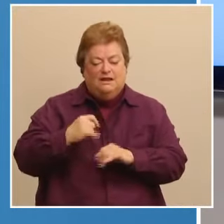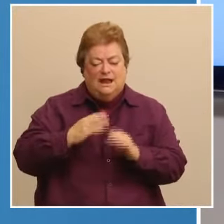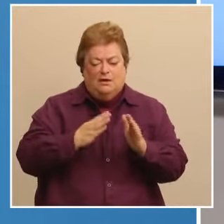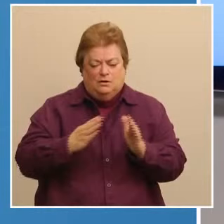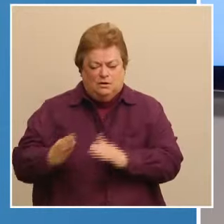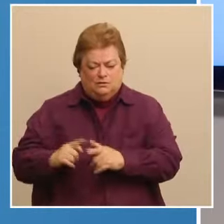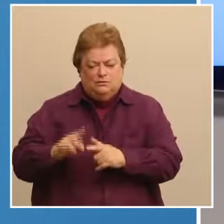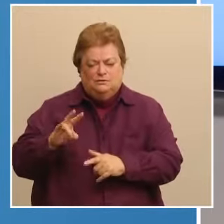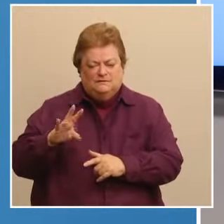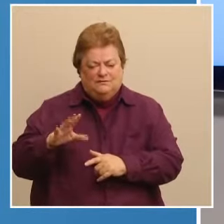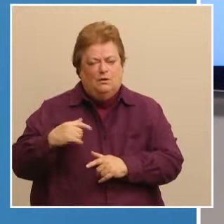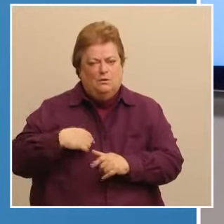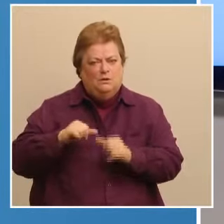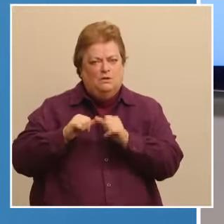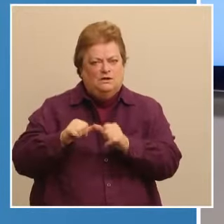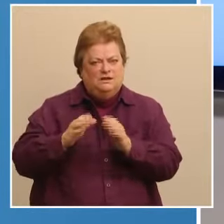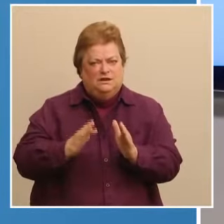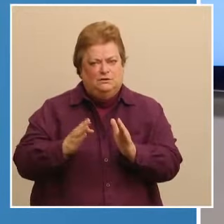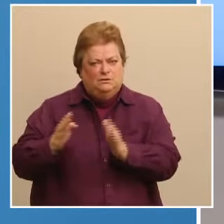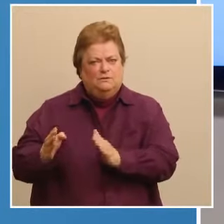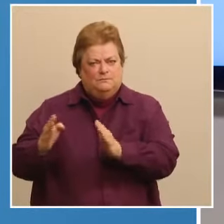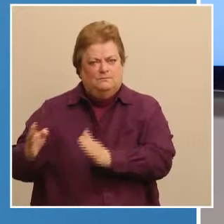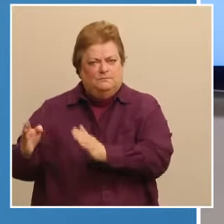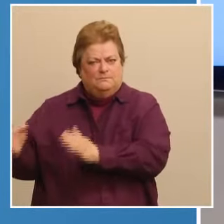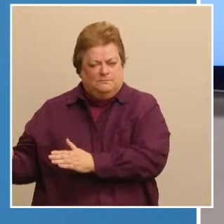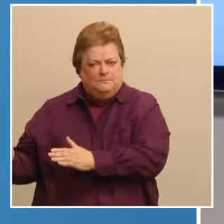older, and we'll continue that movement.